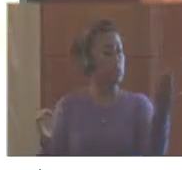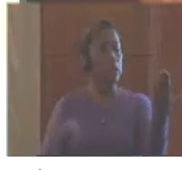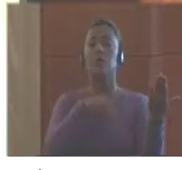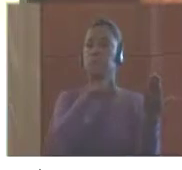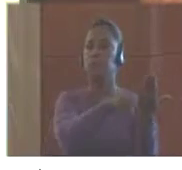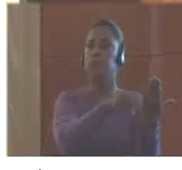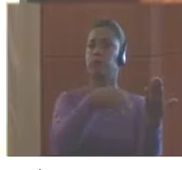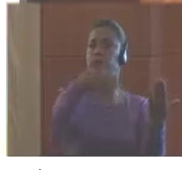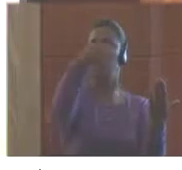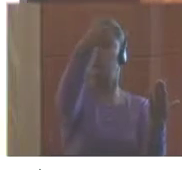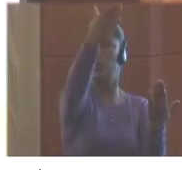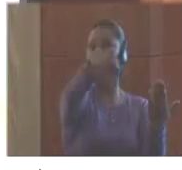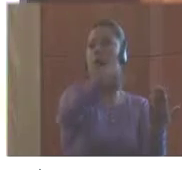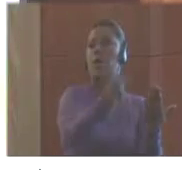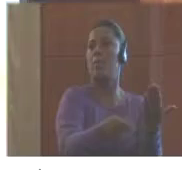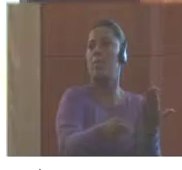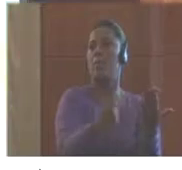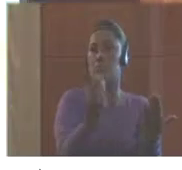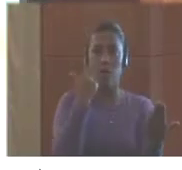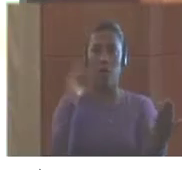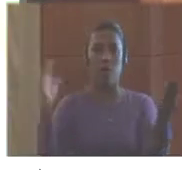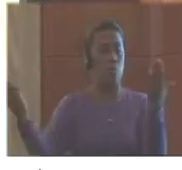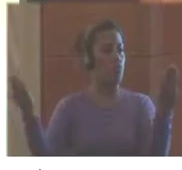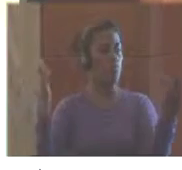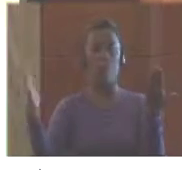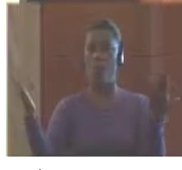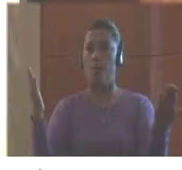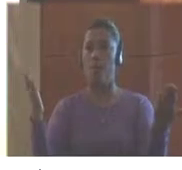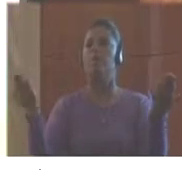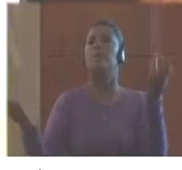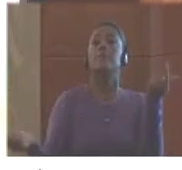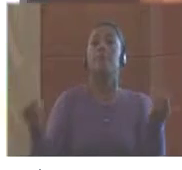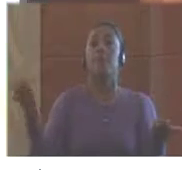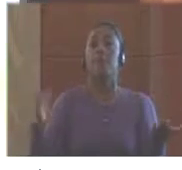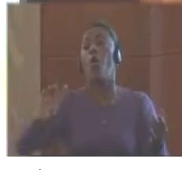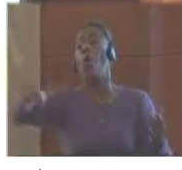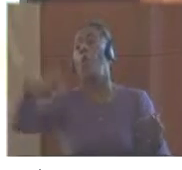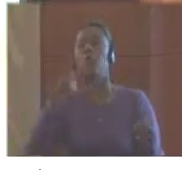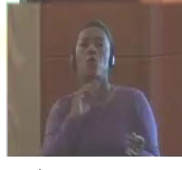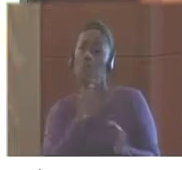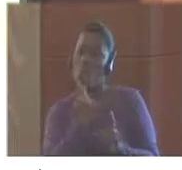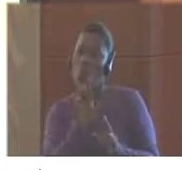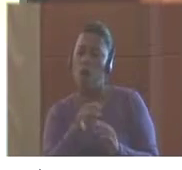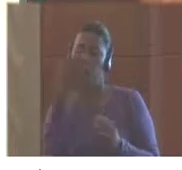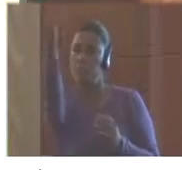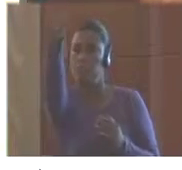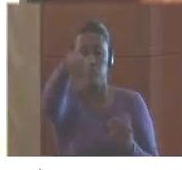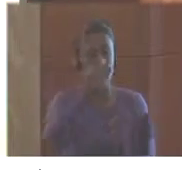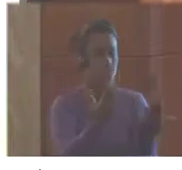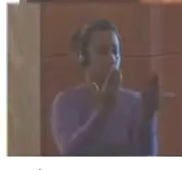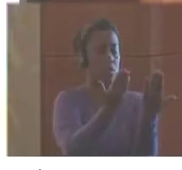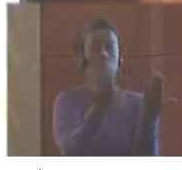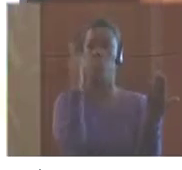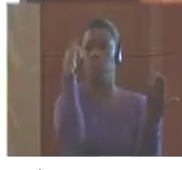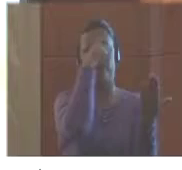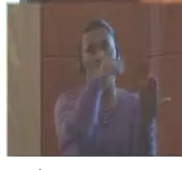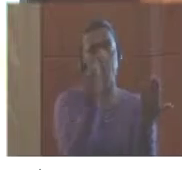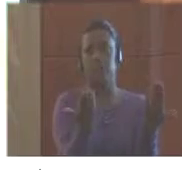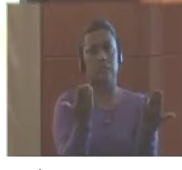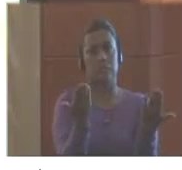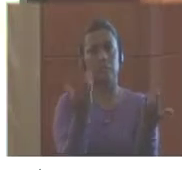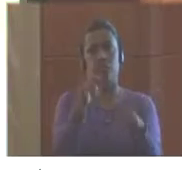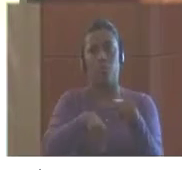or before, and a series of points before or after, if we have the possibility to compare with something that is very similar and that